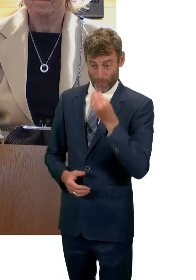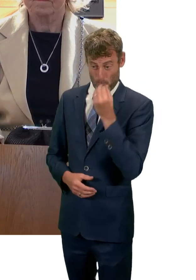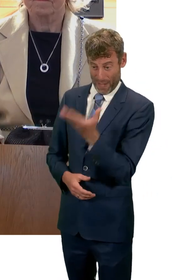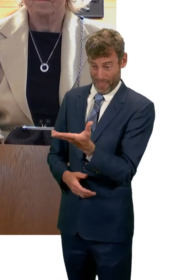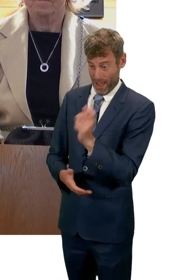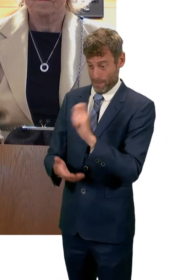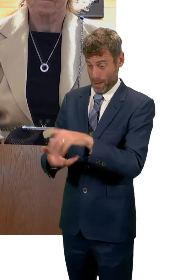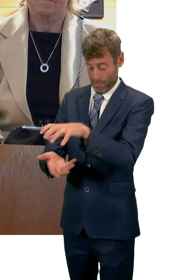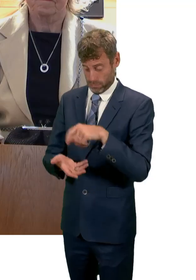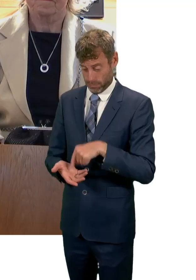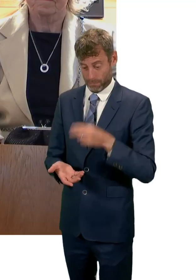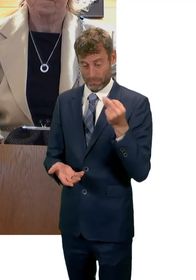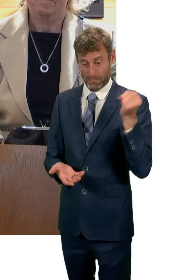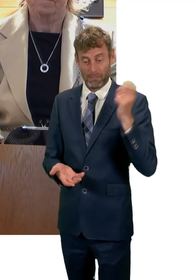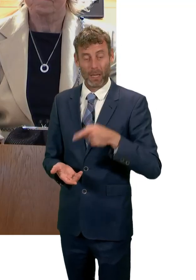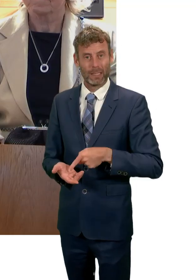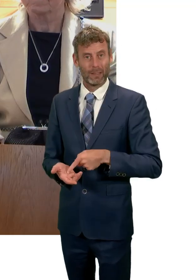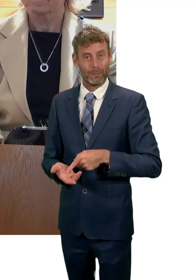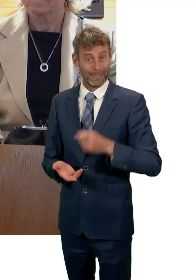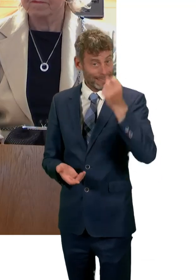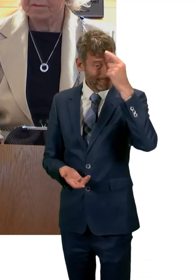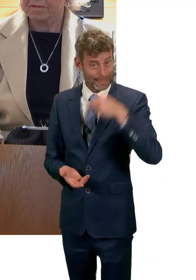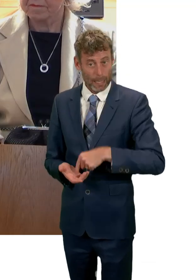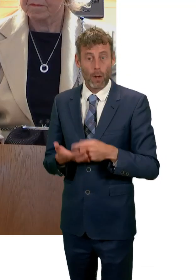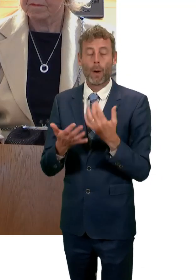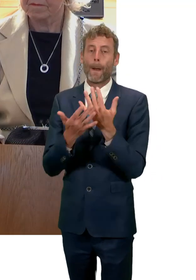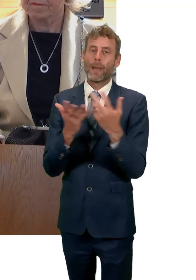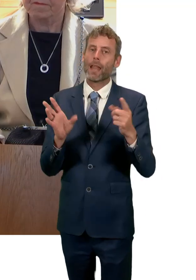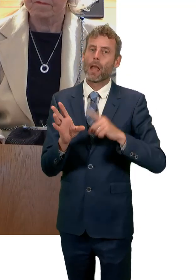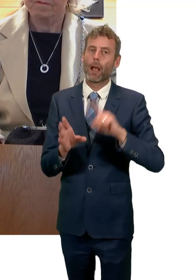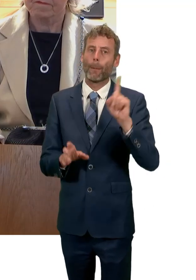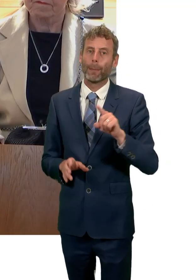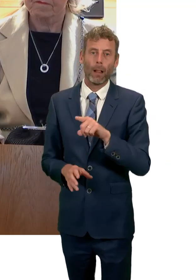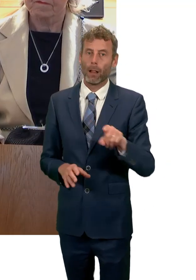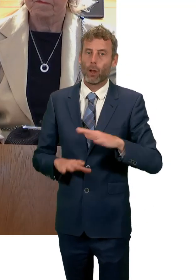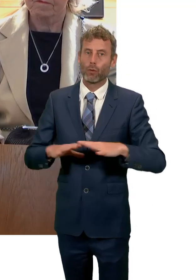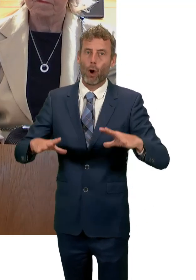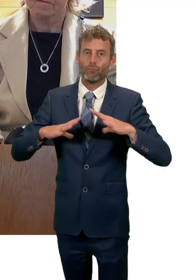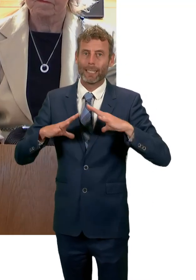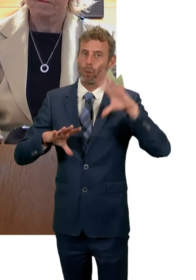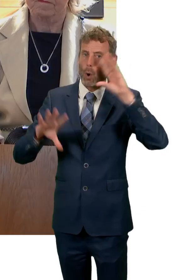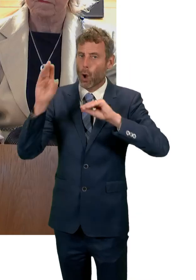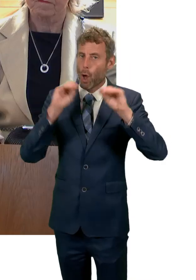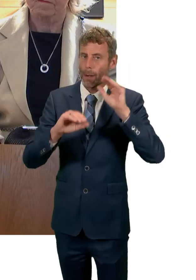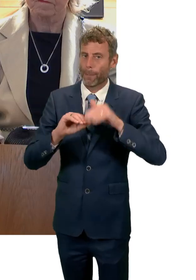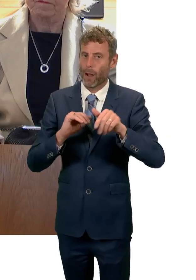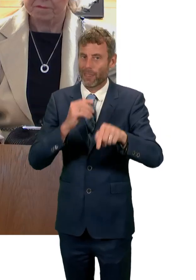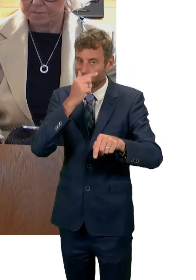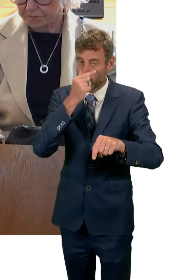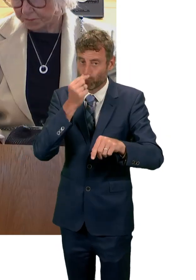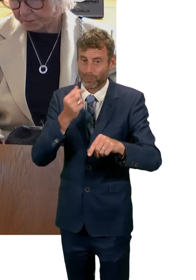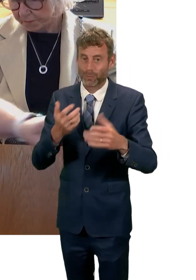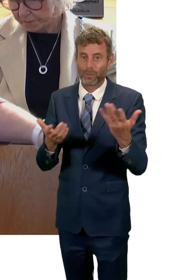know about it. And I also know some of our young people aren't ready to take on some of these challenges because of maybe food policy gave